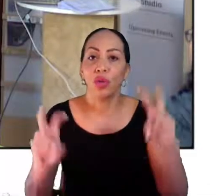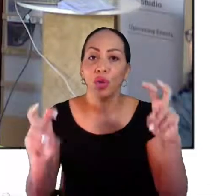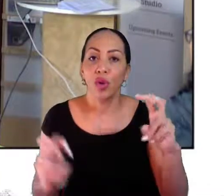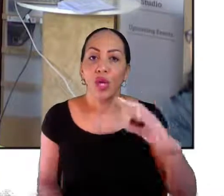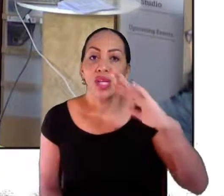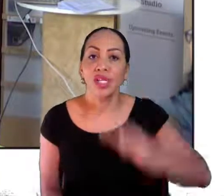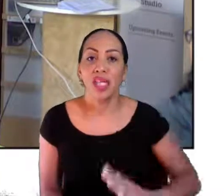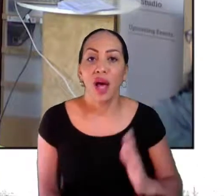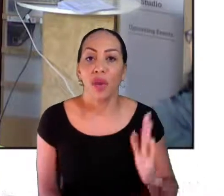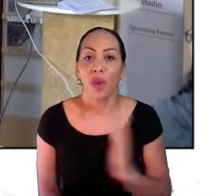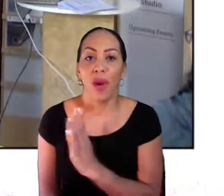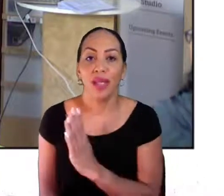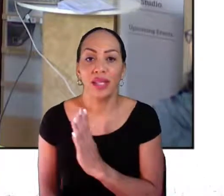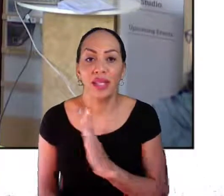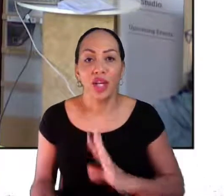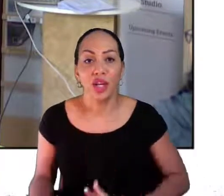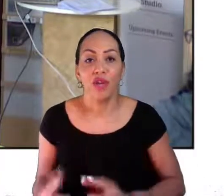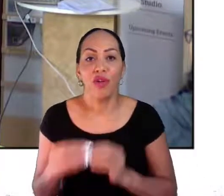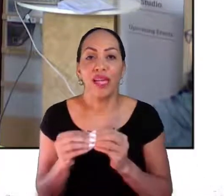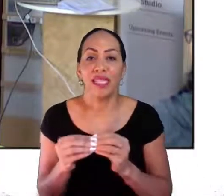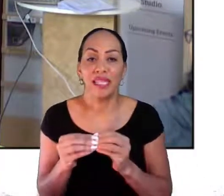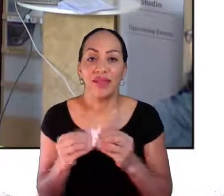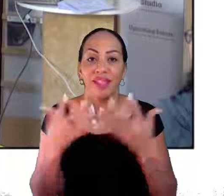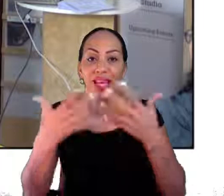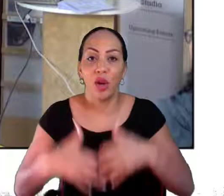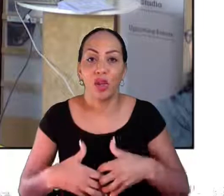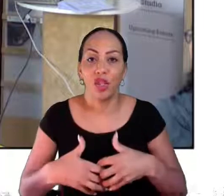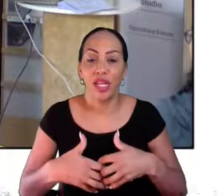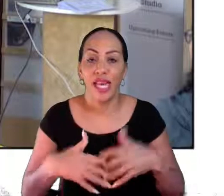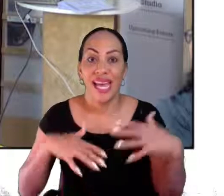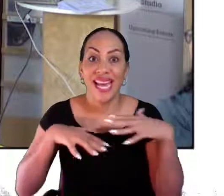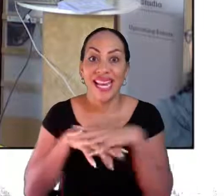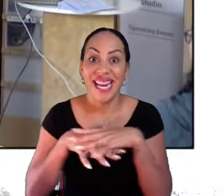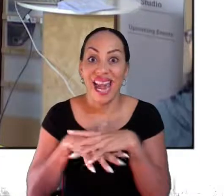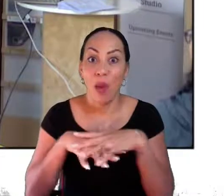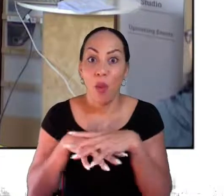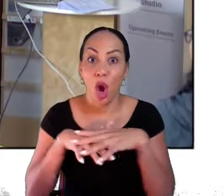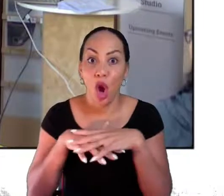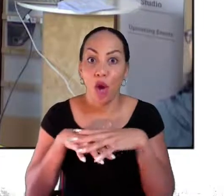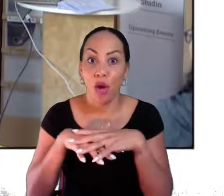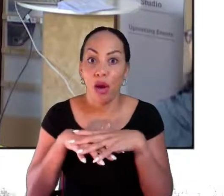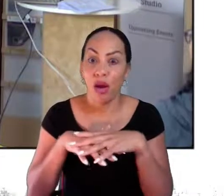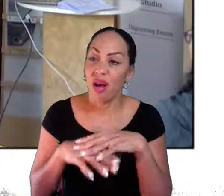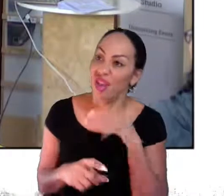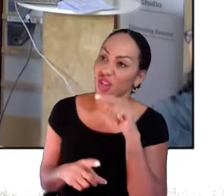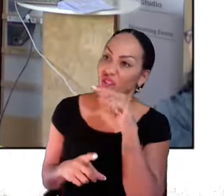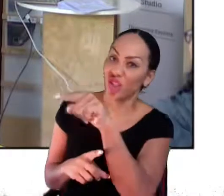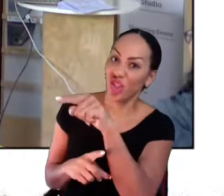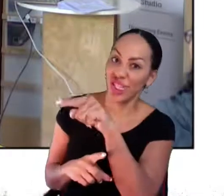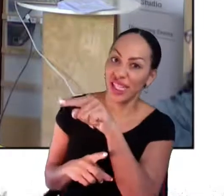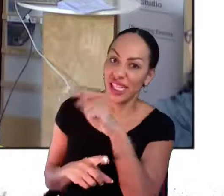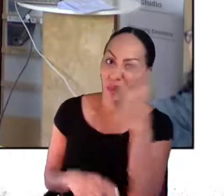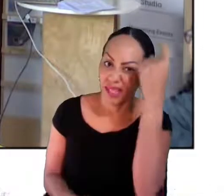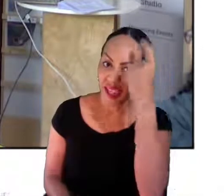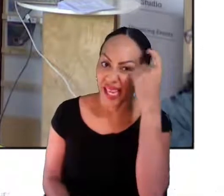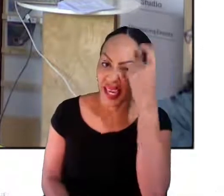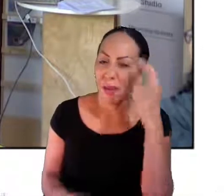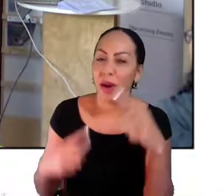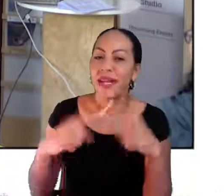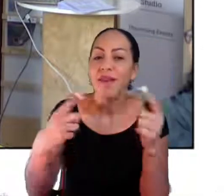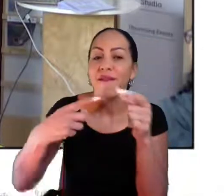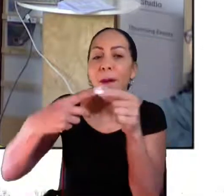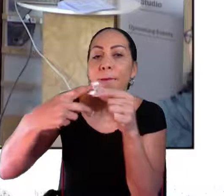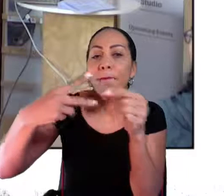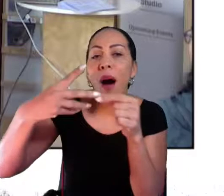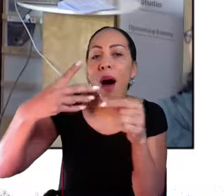Network. And it was really great to have her enroll at the same time, thinking about slightly different parts of inclusion, because the remit within that project was a little bit different